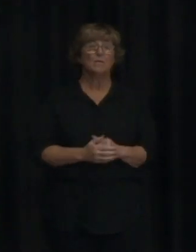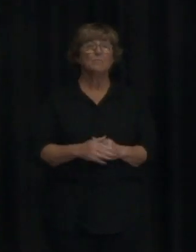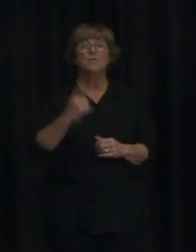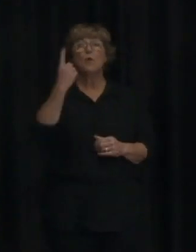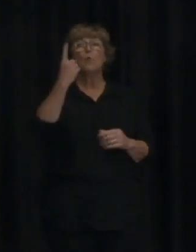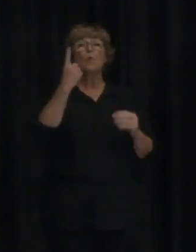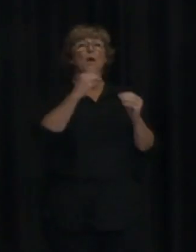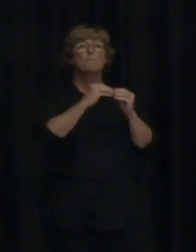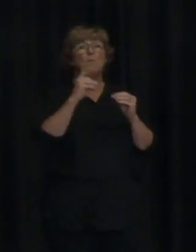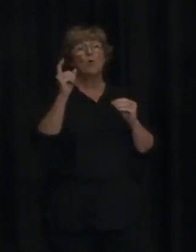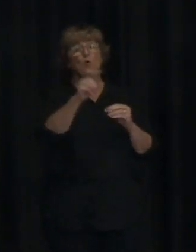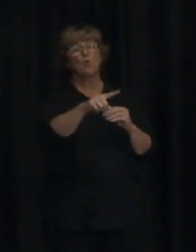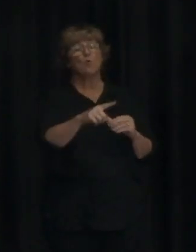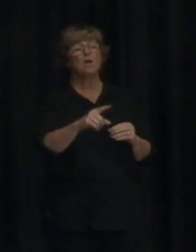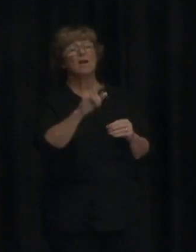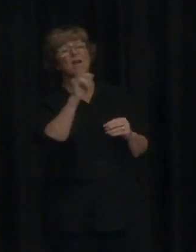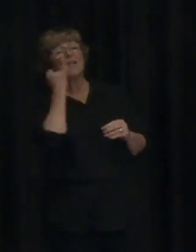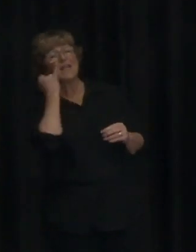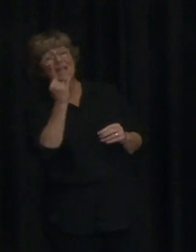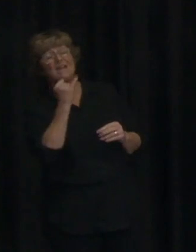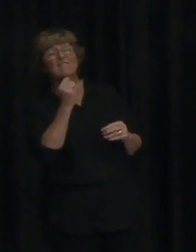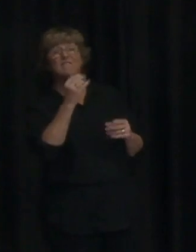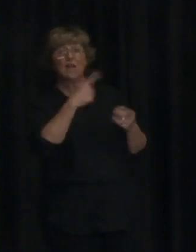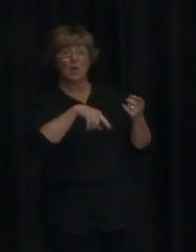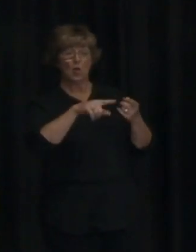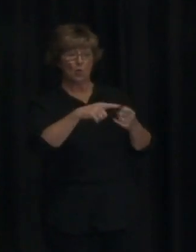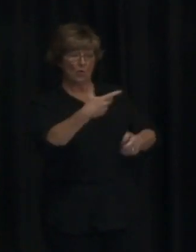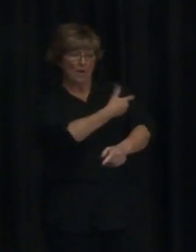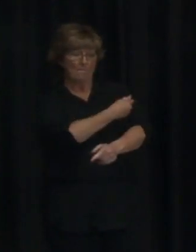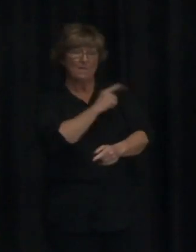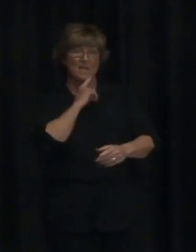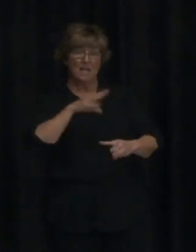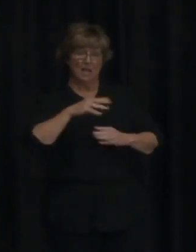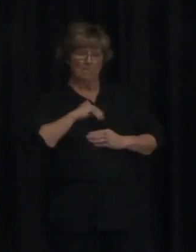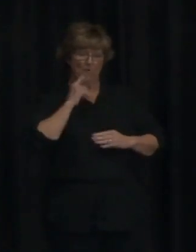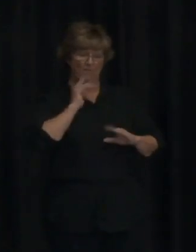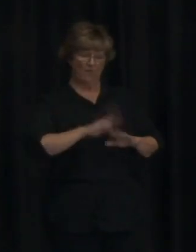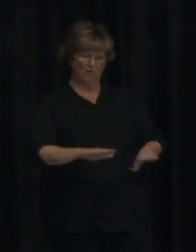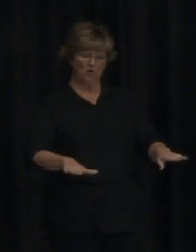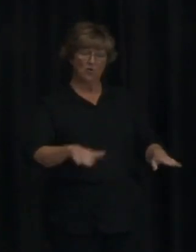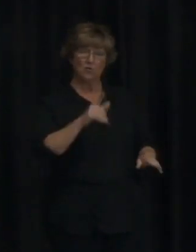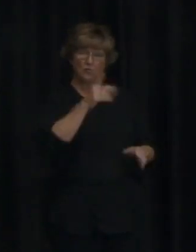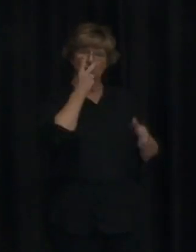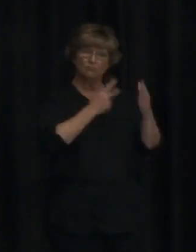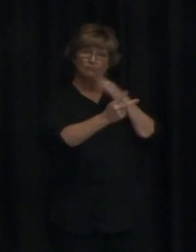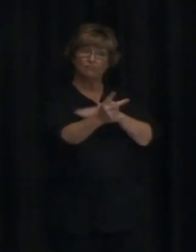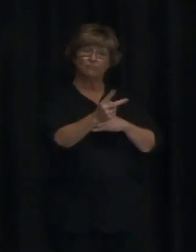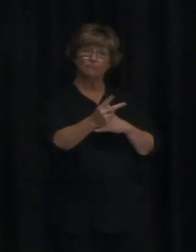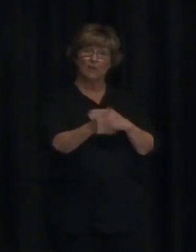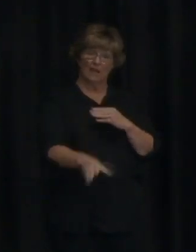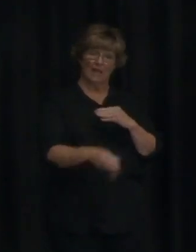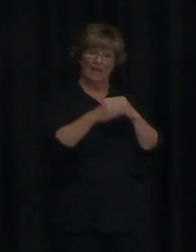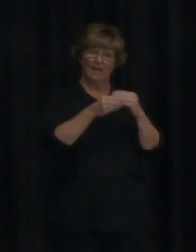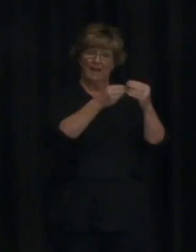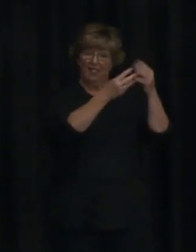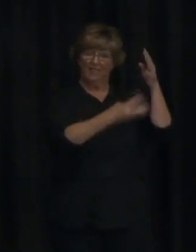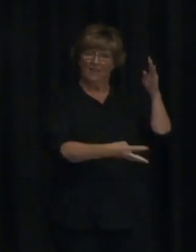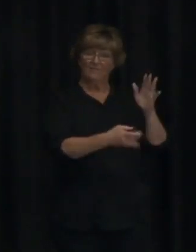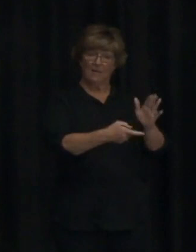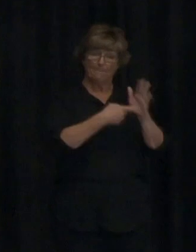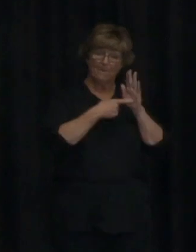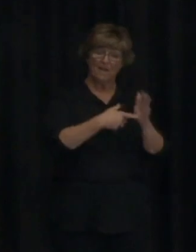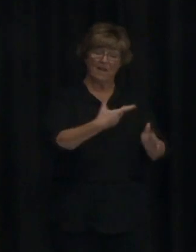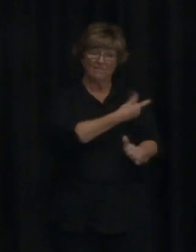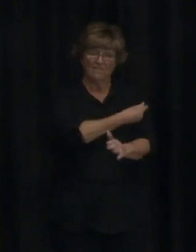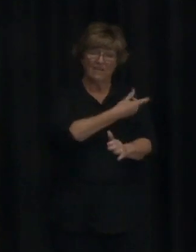question. If and when the vaccine is approved for children, do you anticipate it being added to the list of mandatory